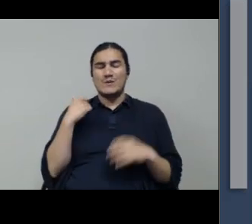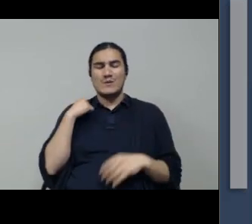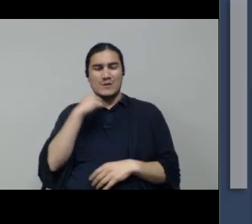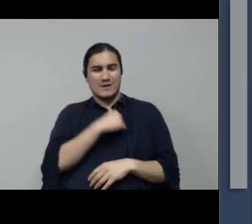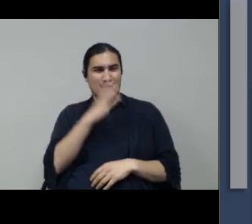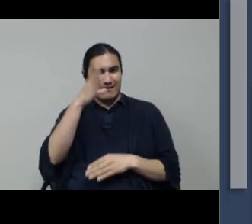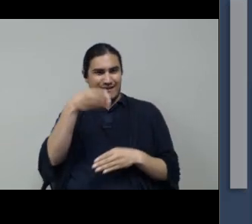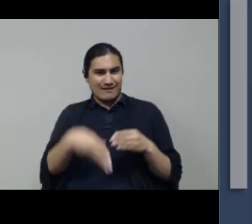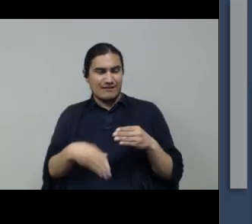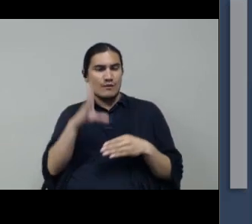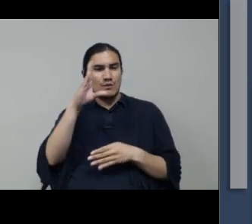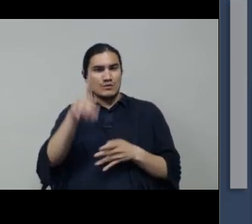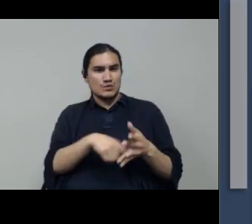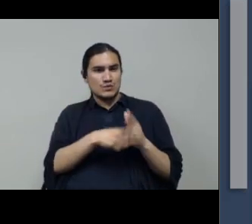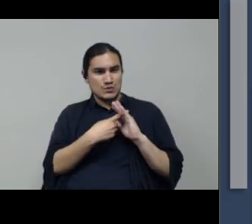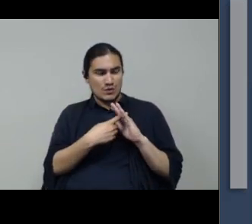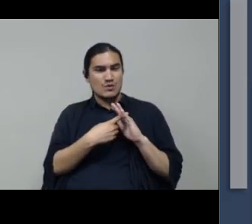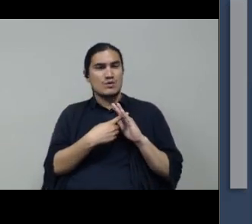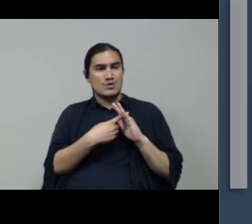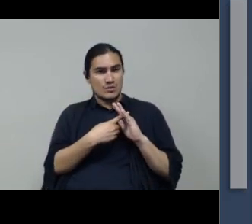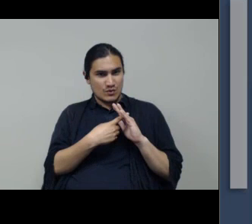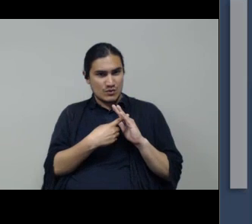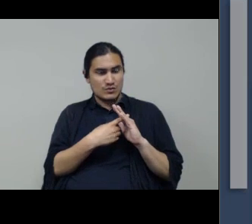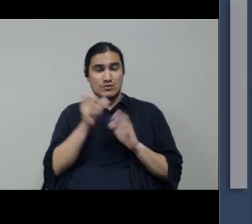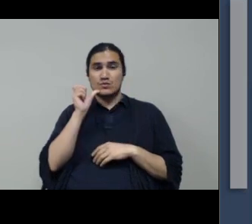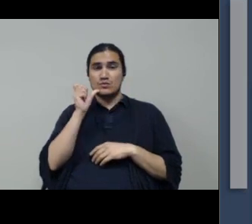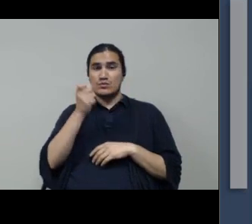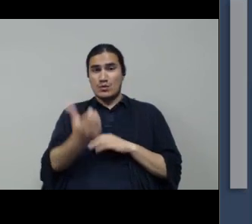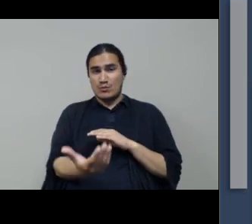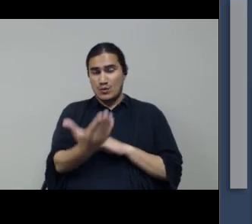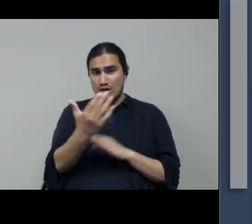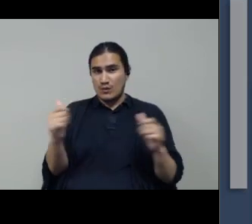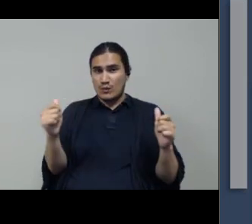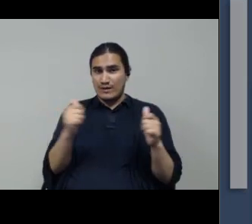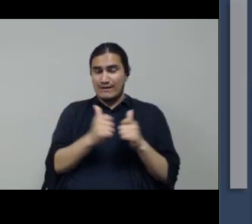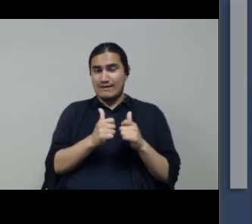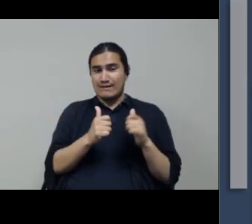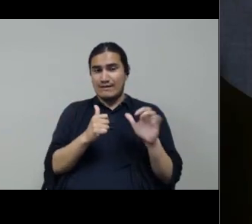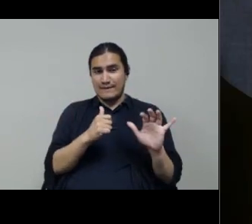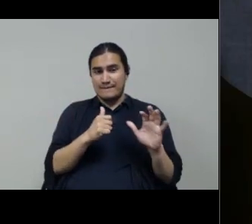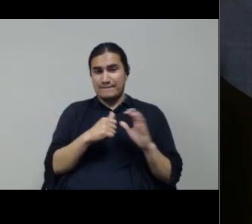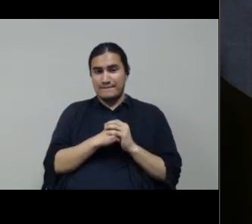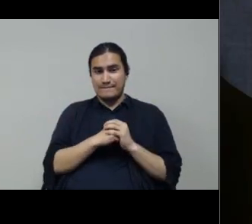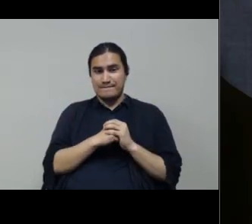end and we'll start tomorrow morning with